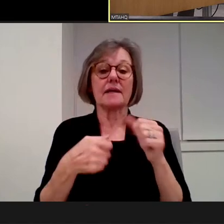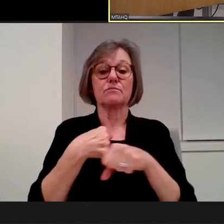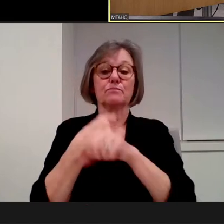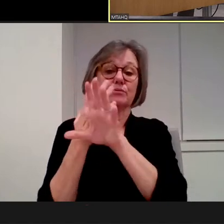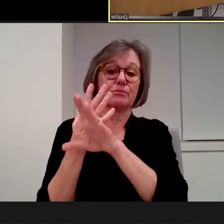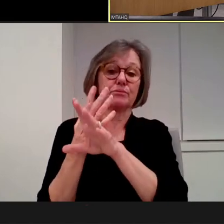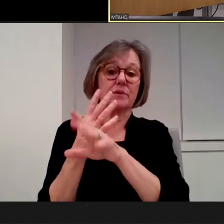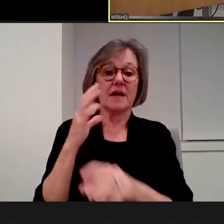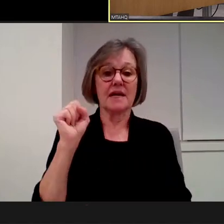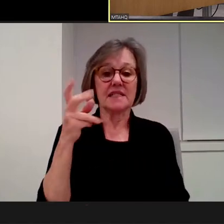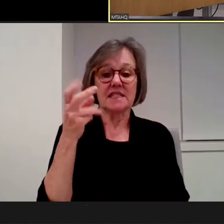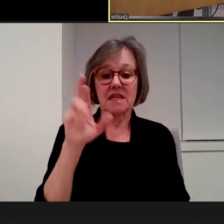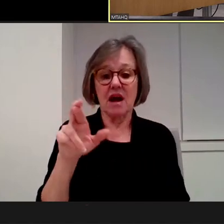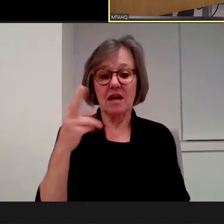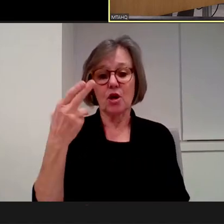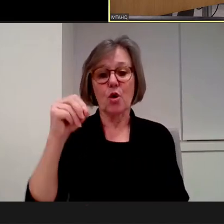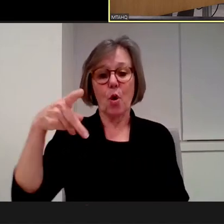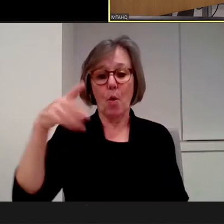is Skylar Hope.